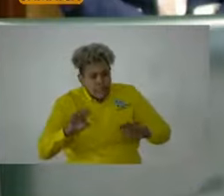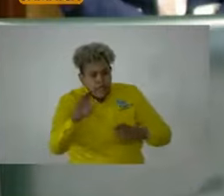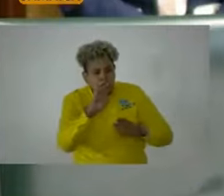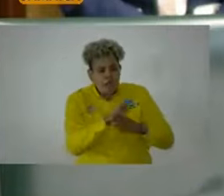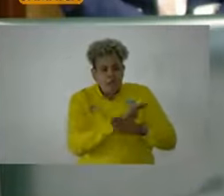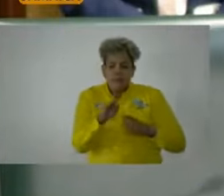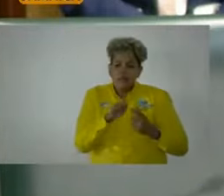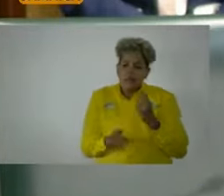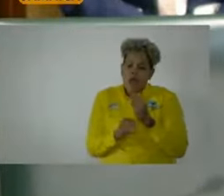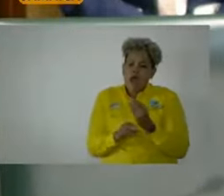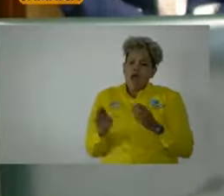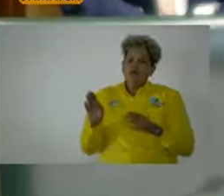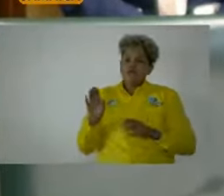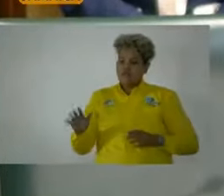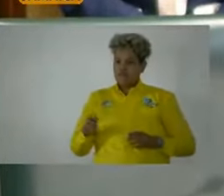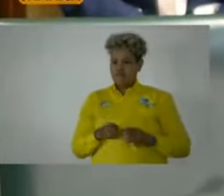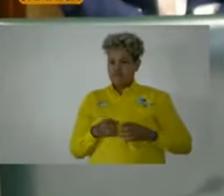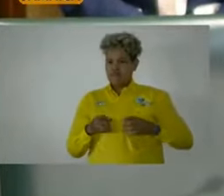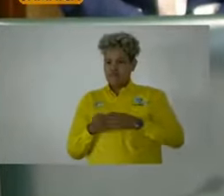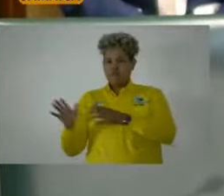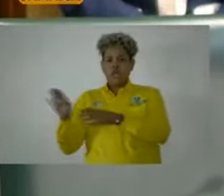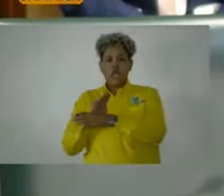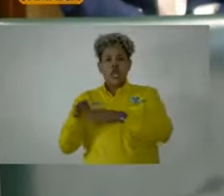businesses and industry